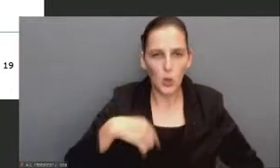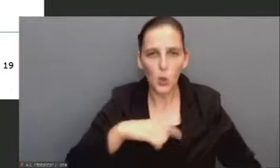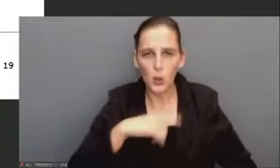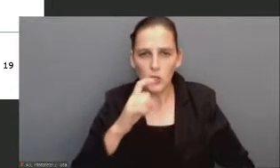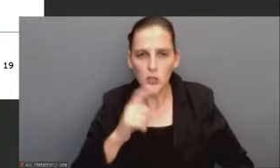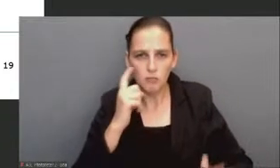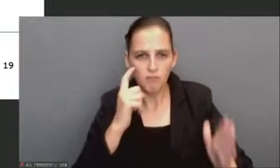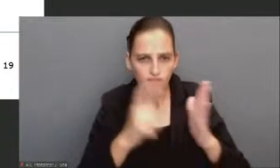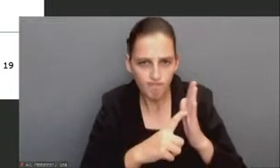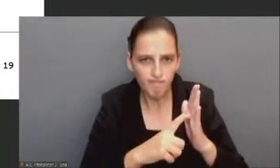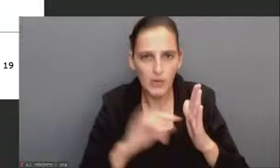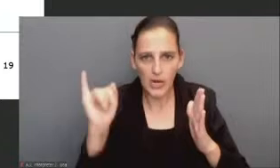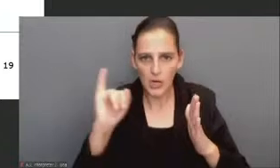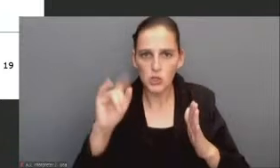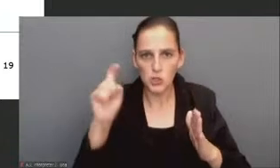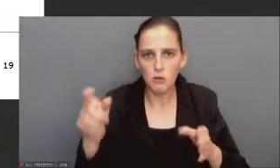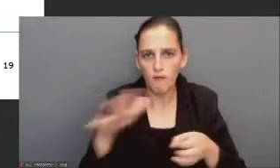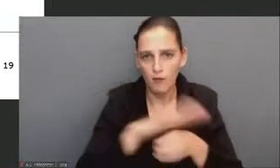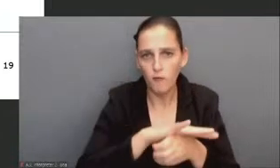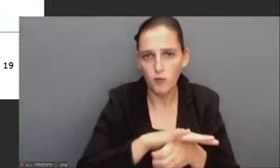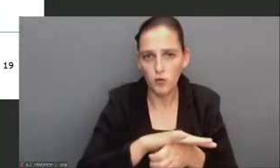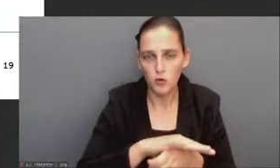covered.